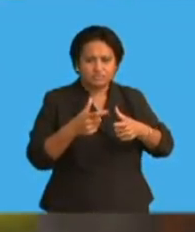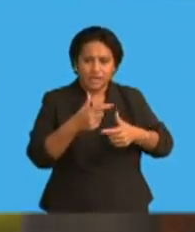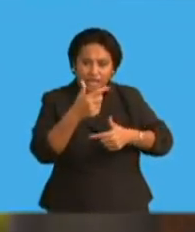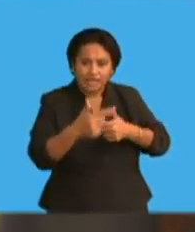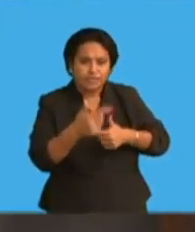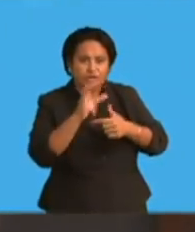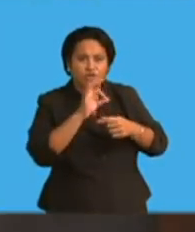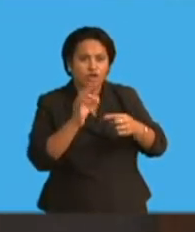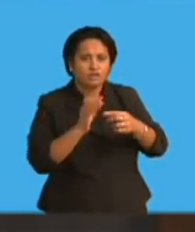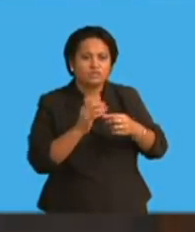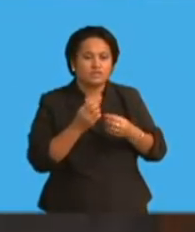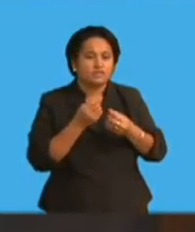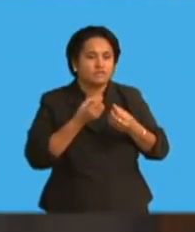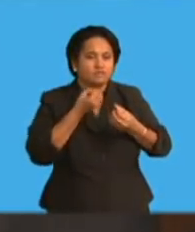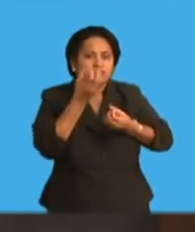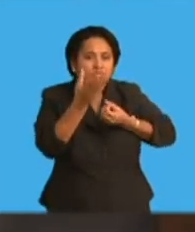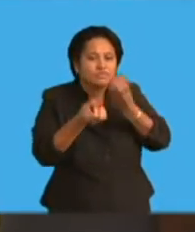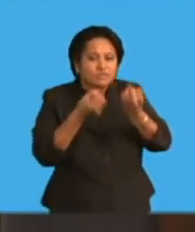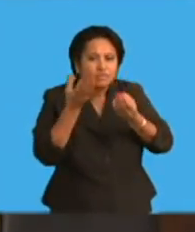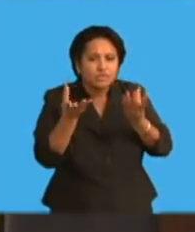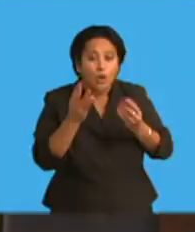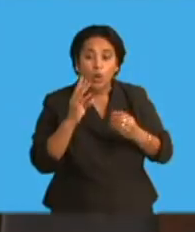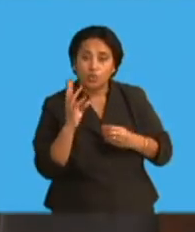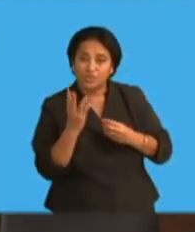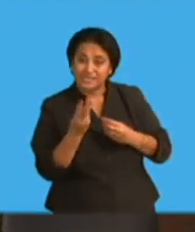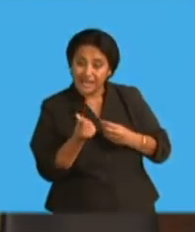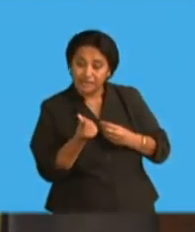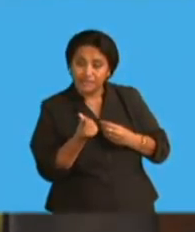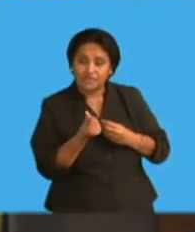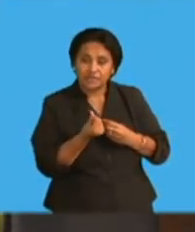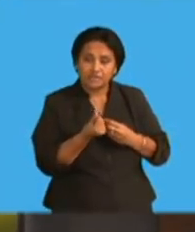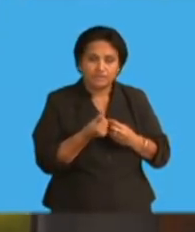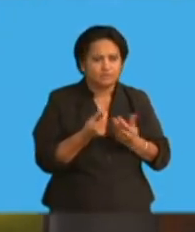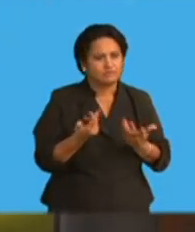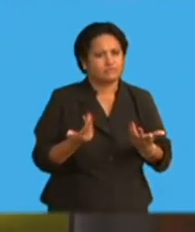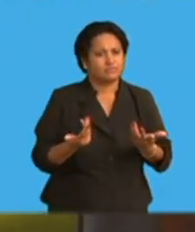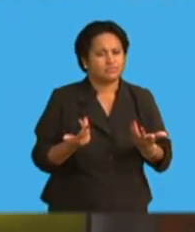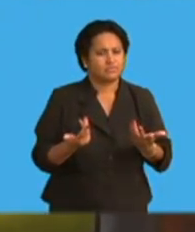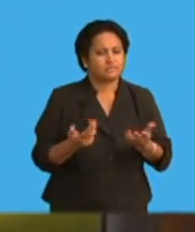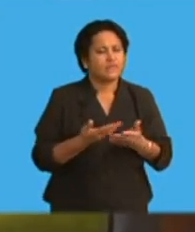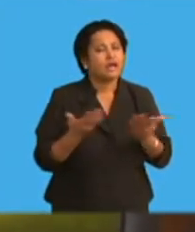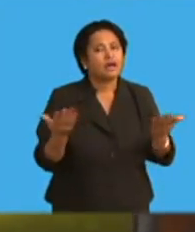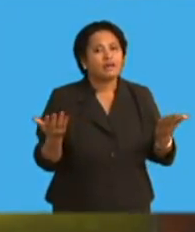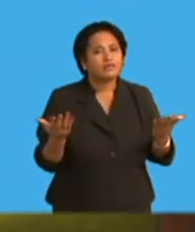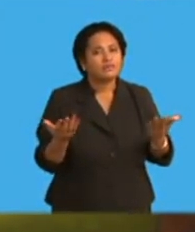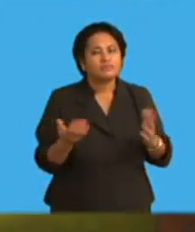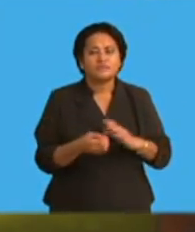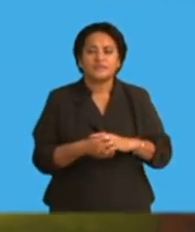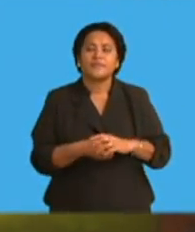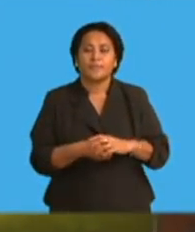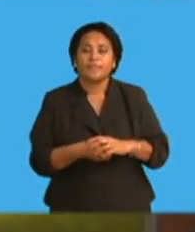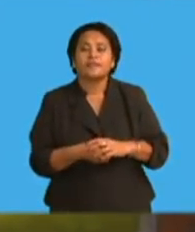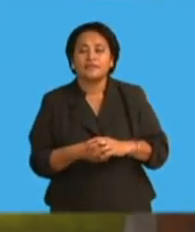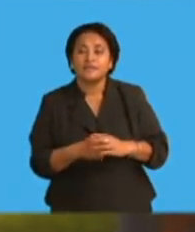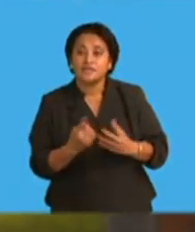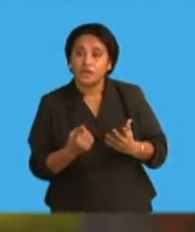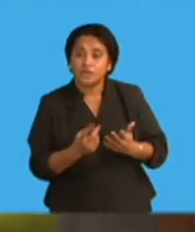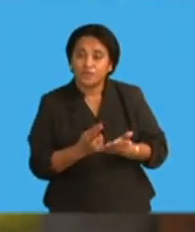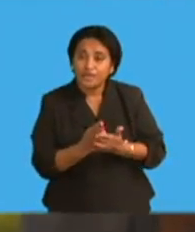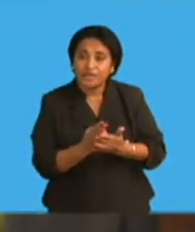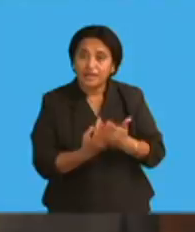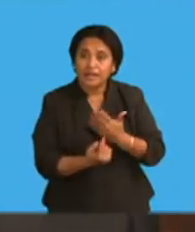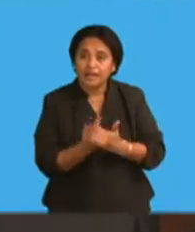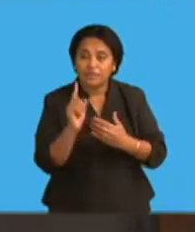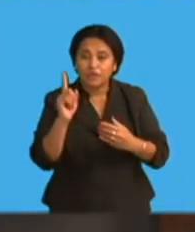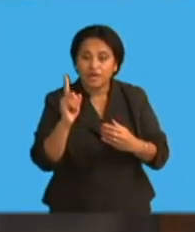media to report on anything they do, they say. Neither on us. You see, the fact of the matter is, many things